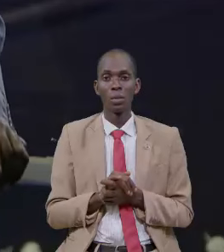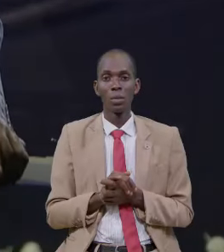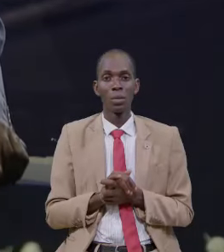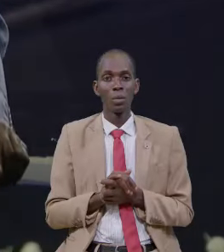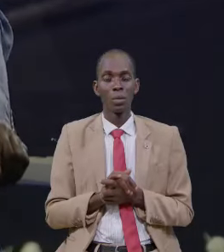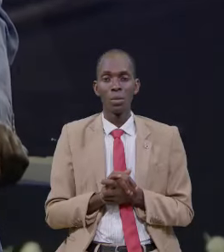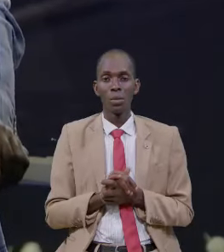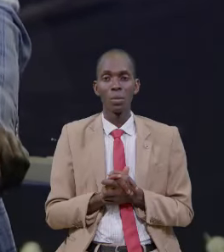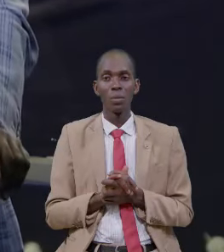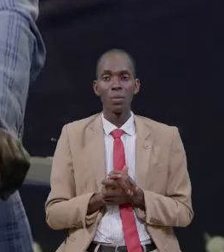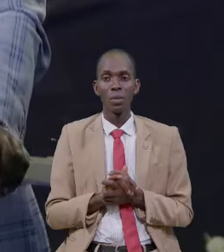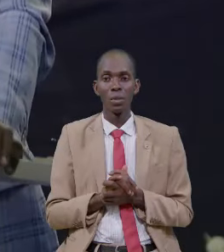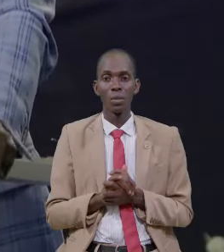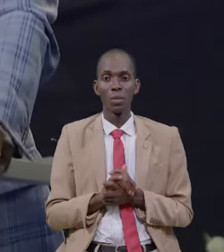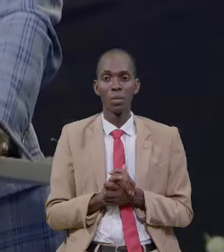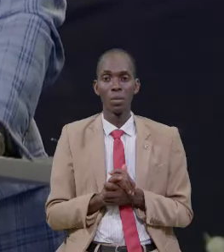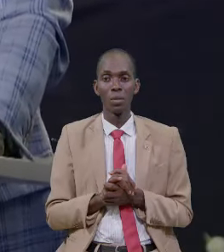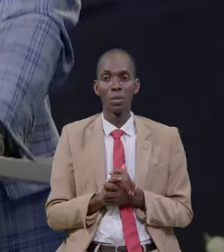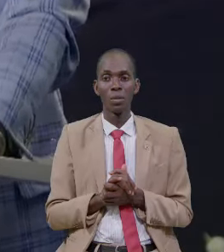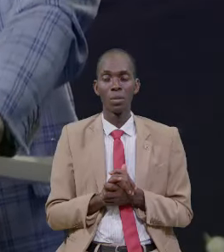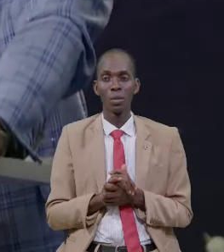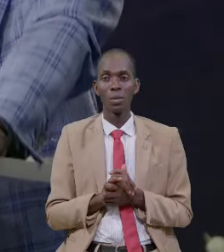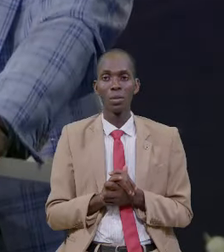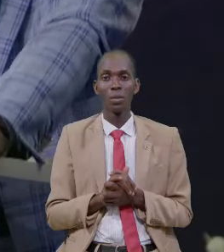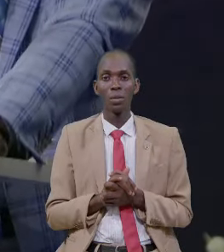If you are true, the leader in that